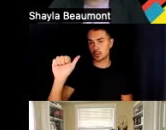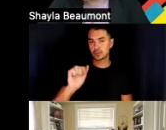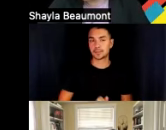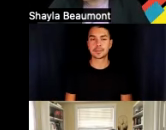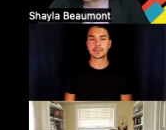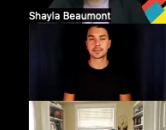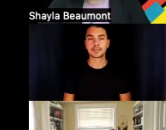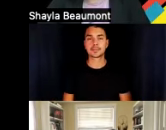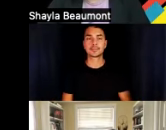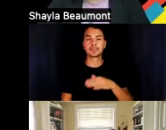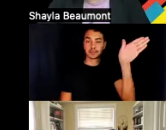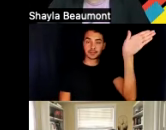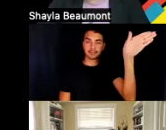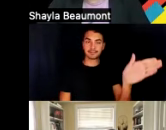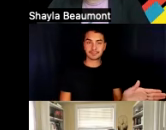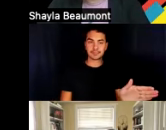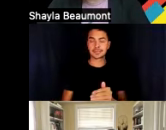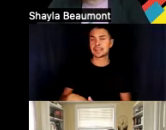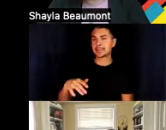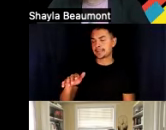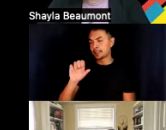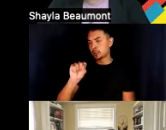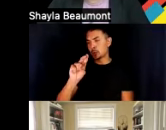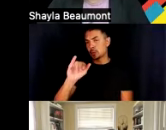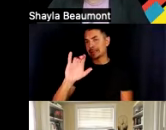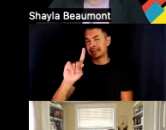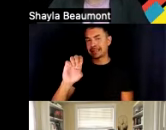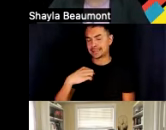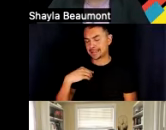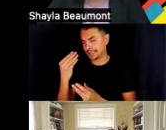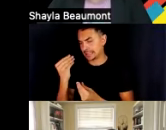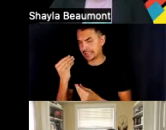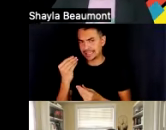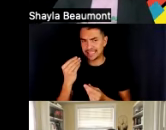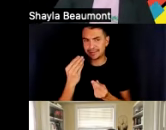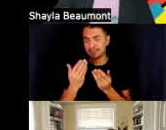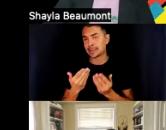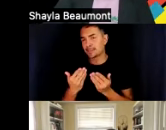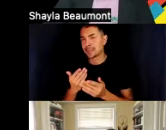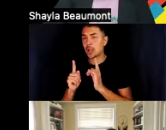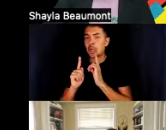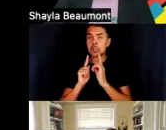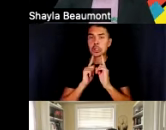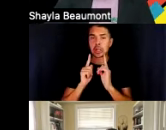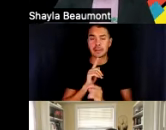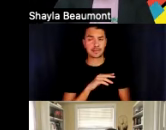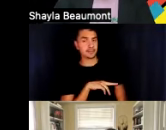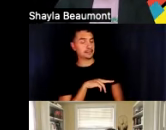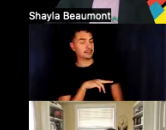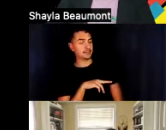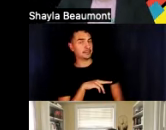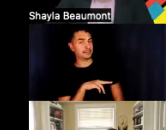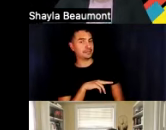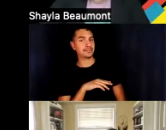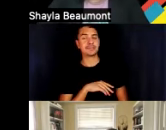talking about suicide, having it come up in conversation or how they are feeling, starting to abuse